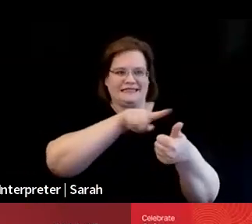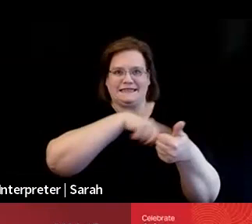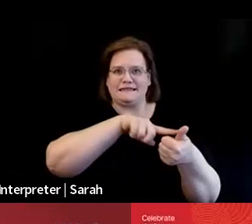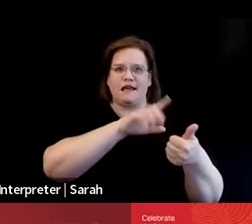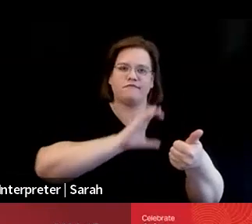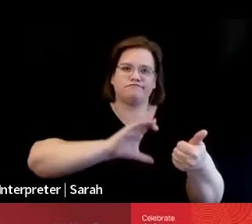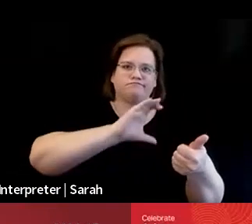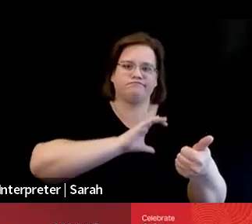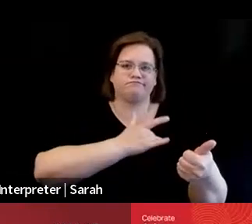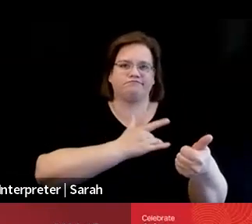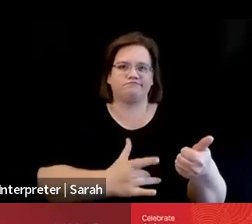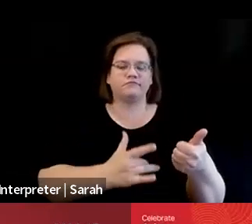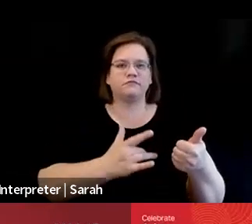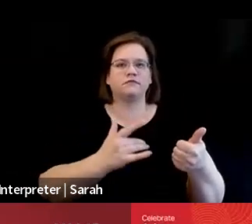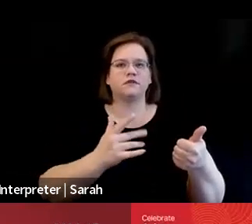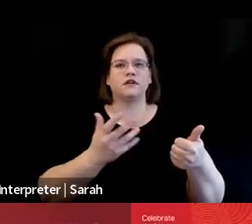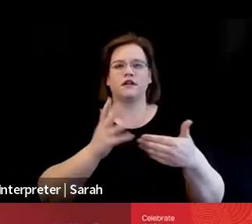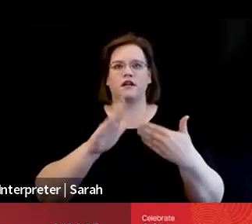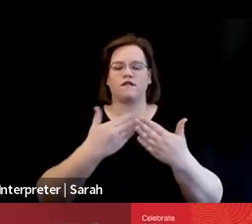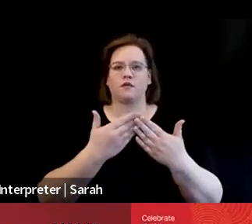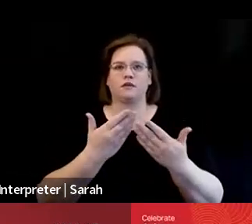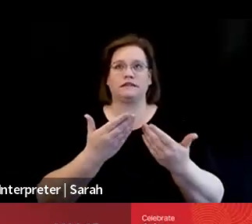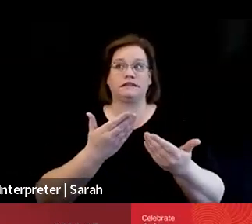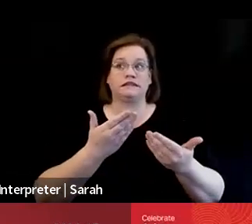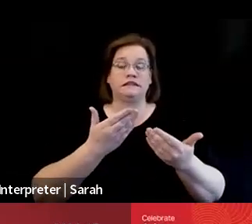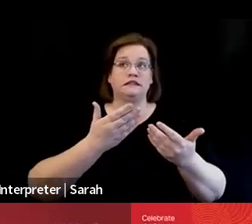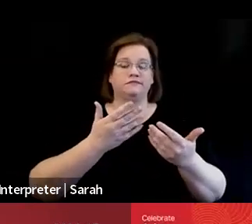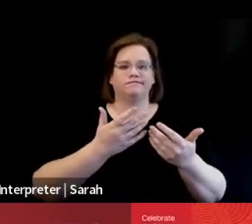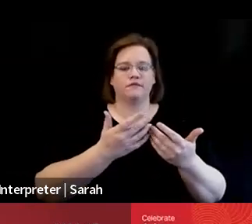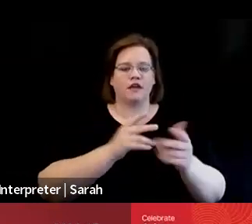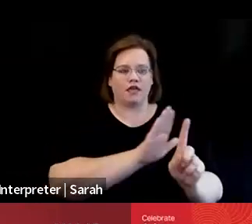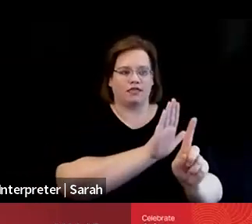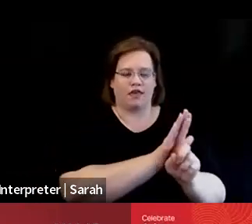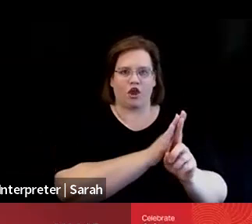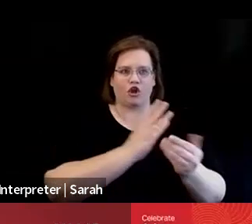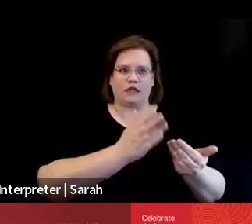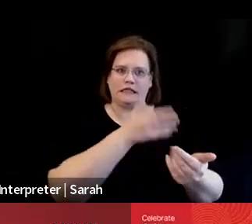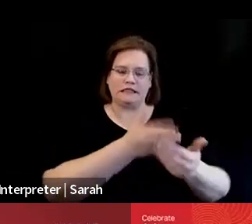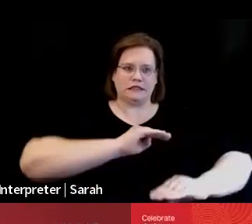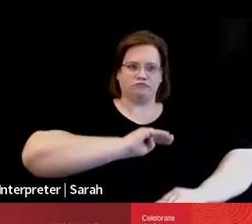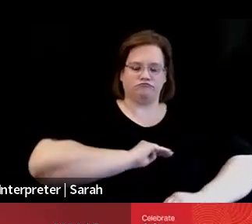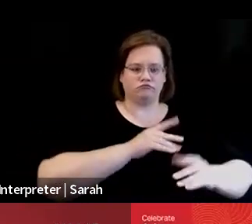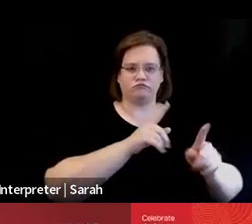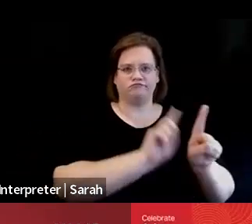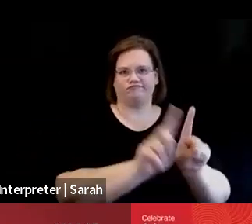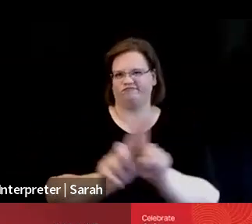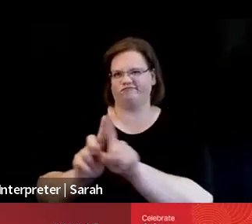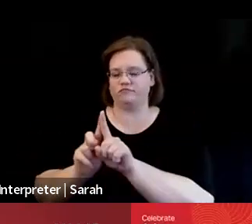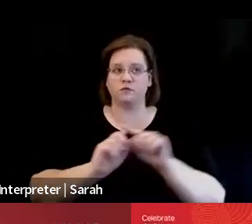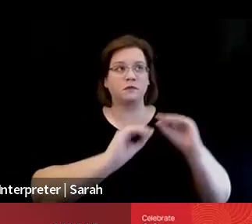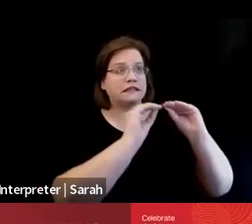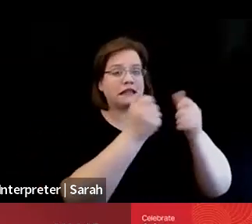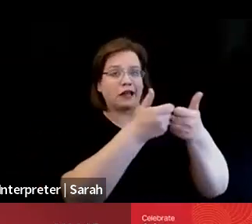and everyone's low-hanging fruit is different than the next systems, right? And so it may be educating leadership about how